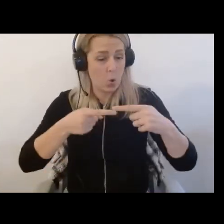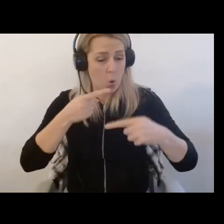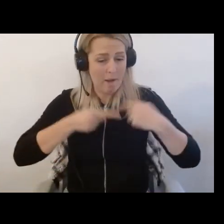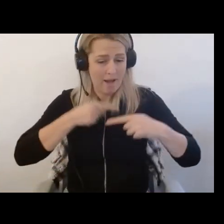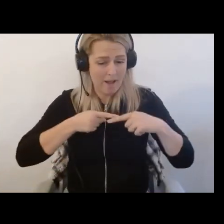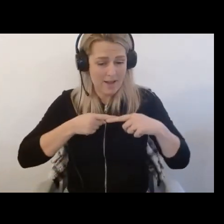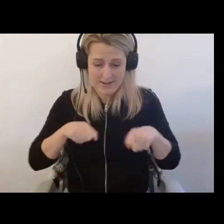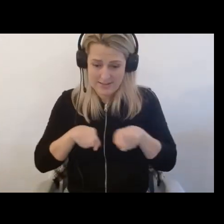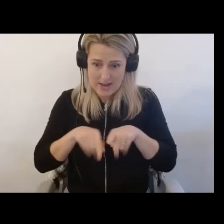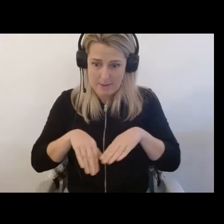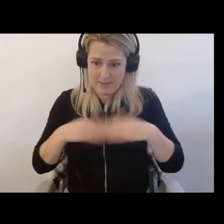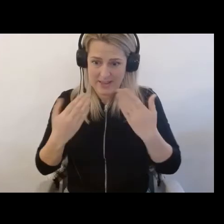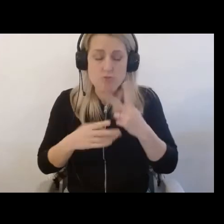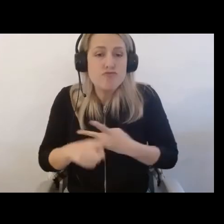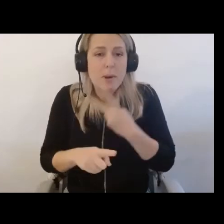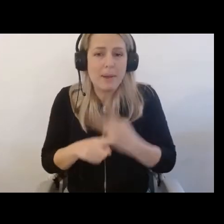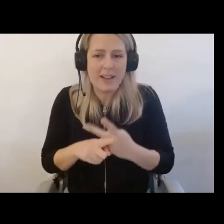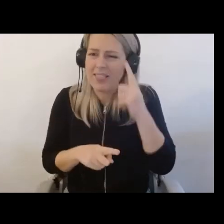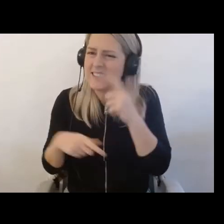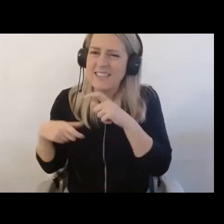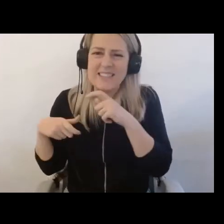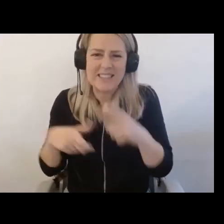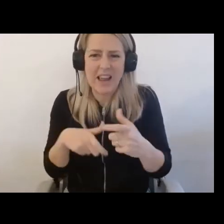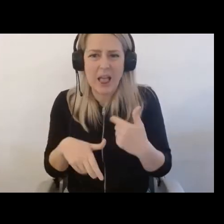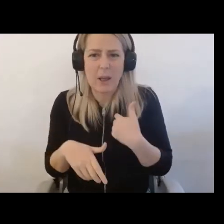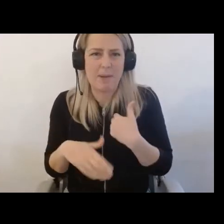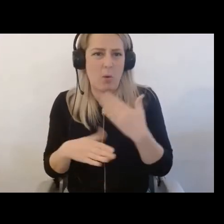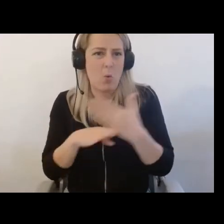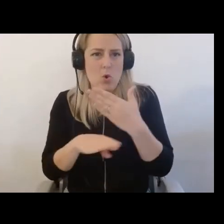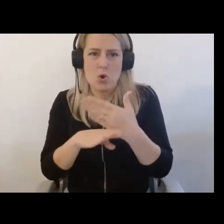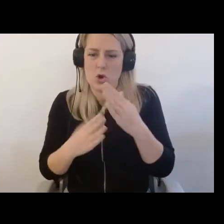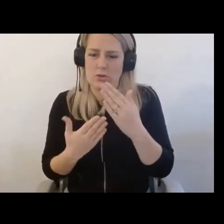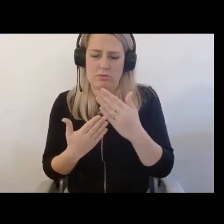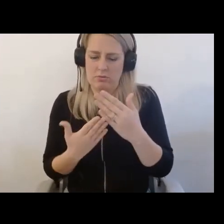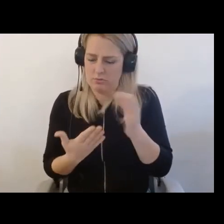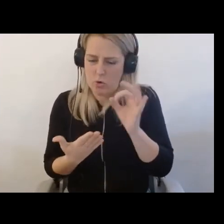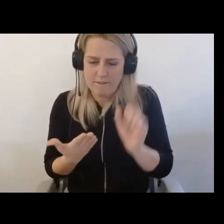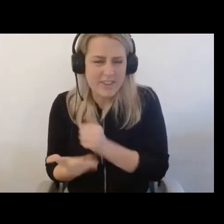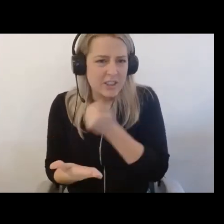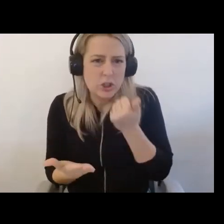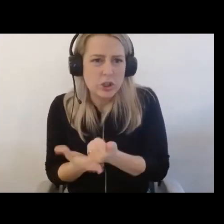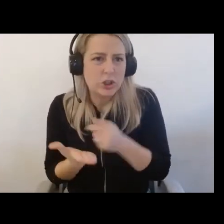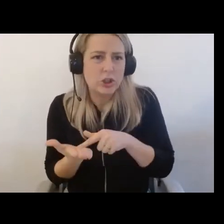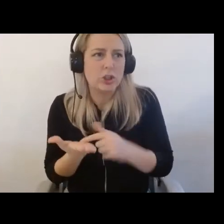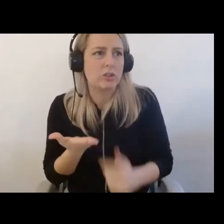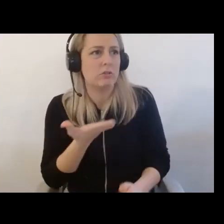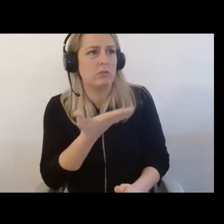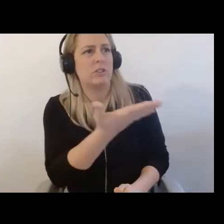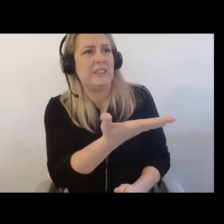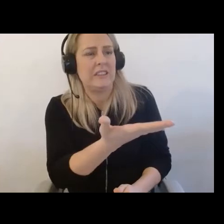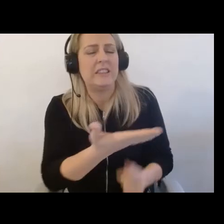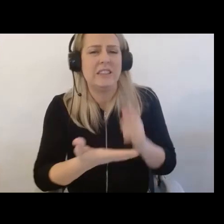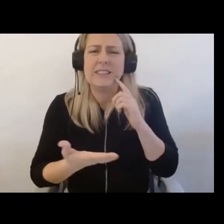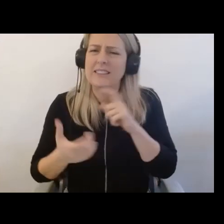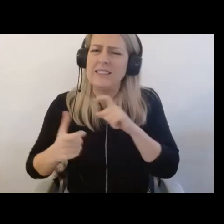I did. I think I'd still be handing in unfinished worksheets. So it really is something